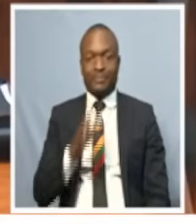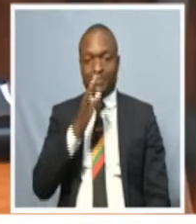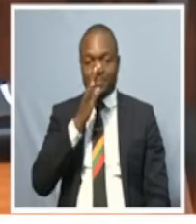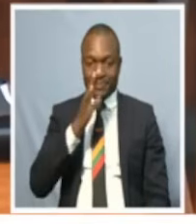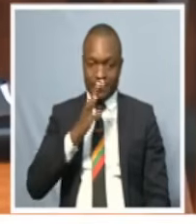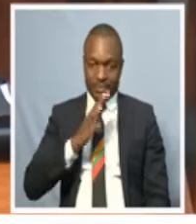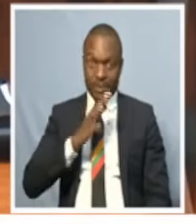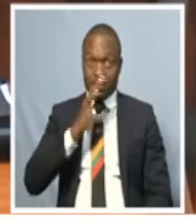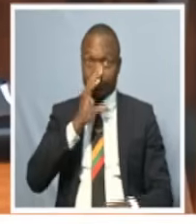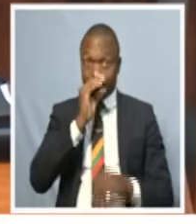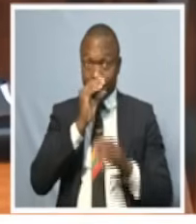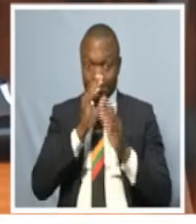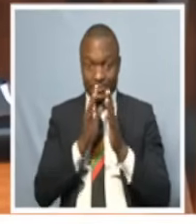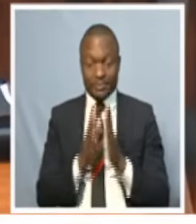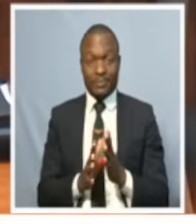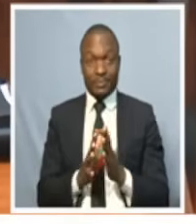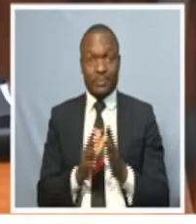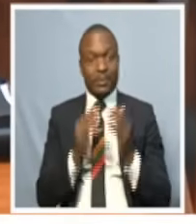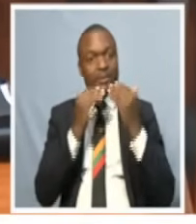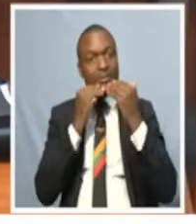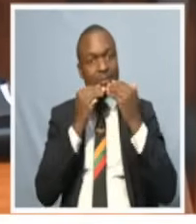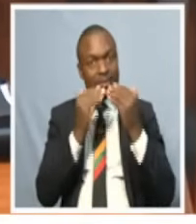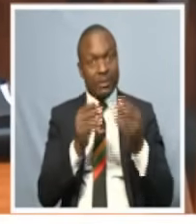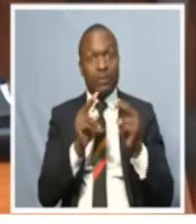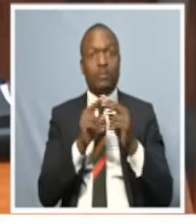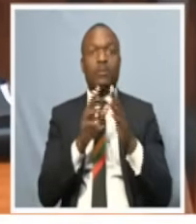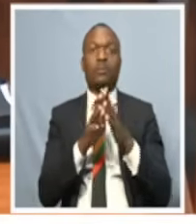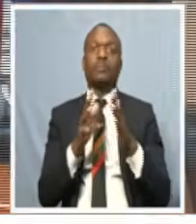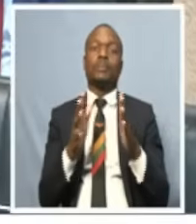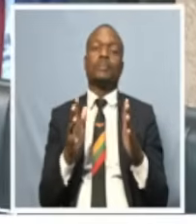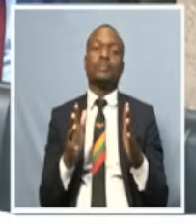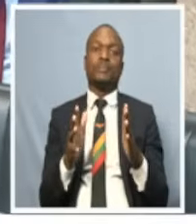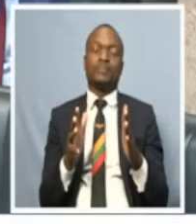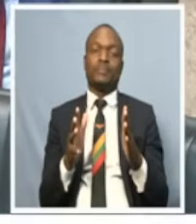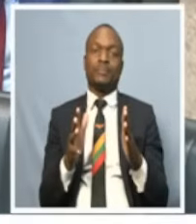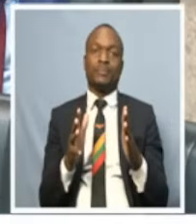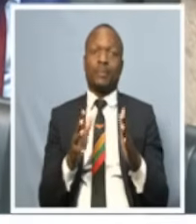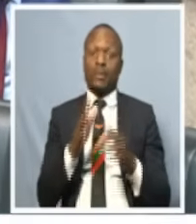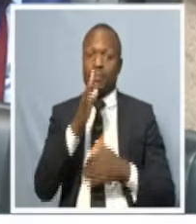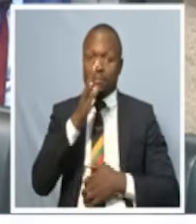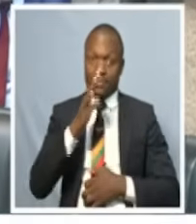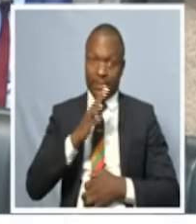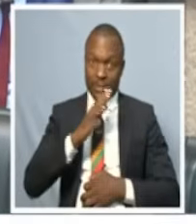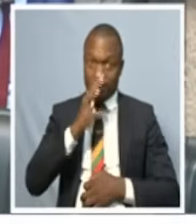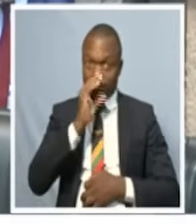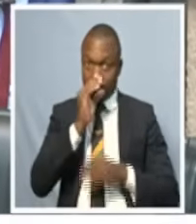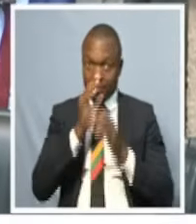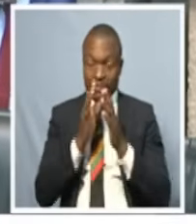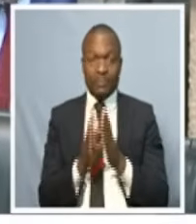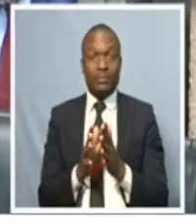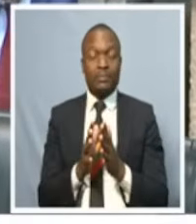Madam Speaker, thank you very much. Madam Speaker,